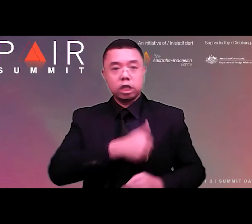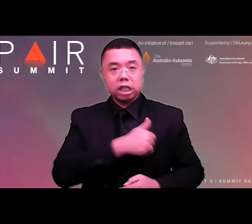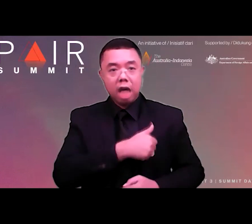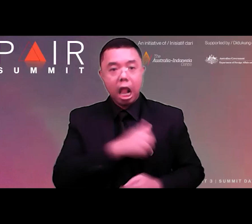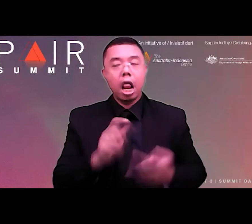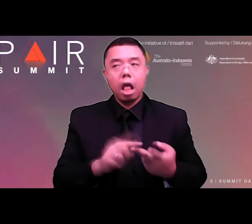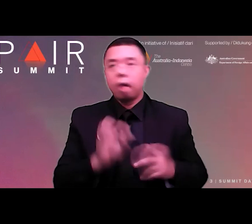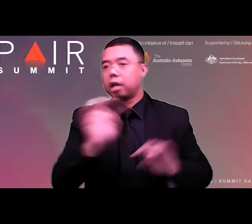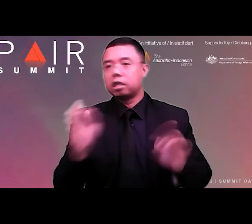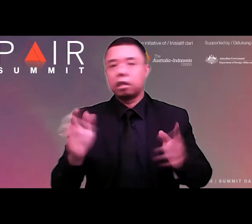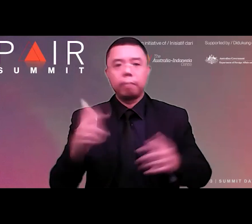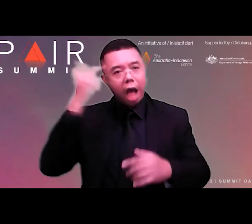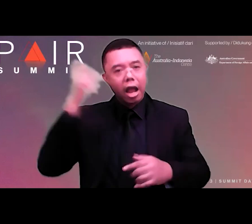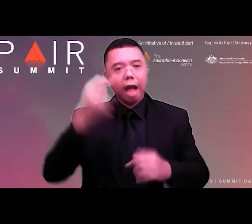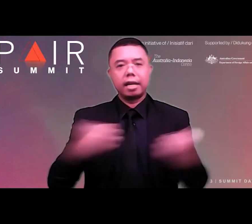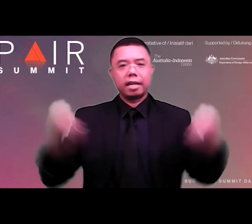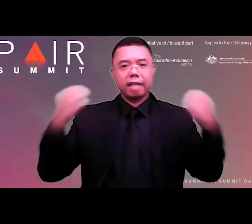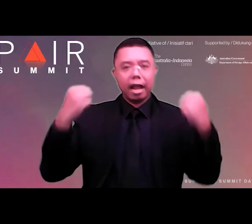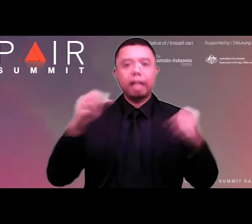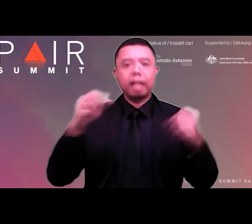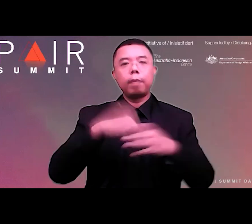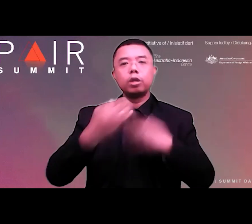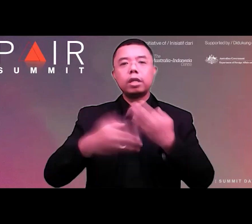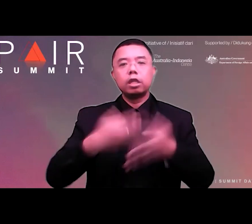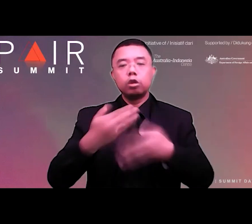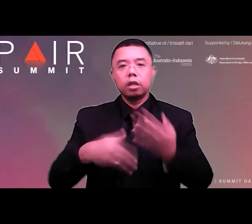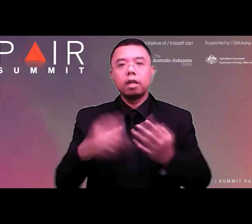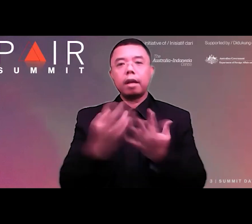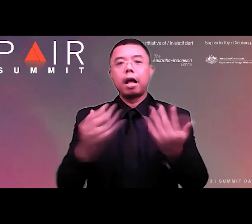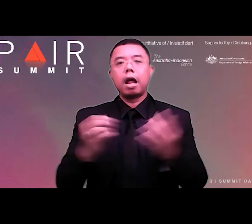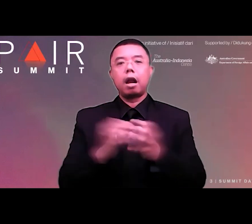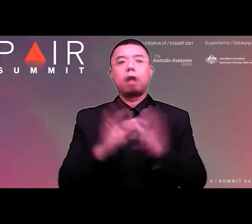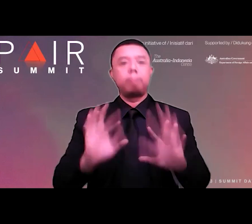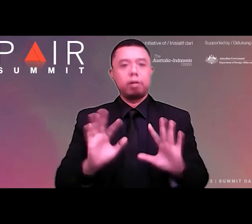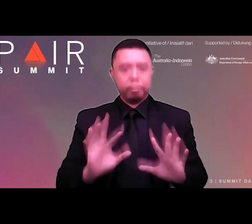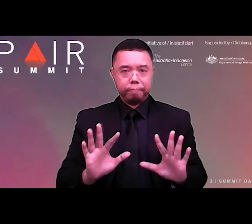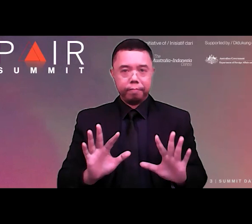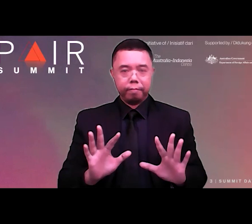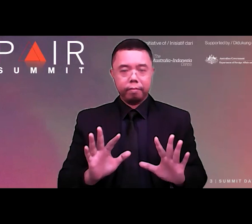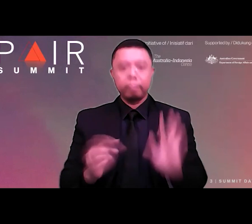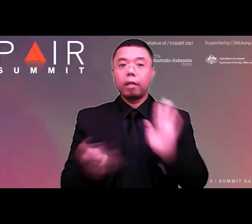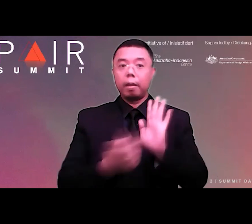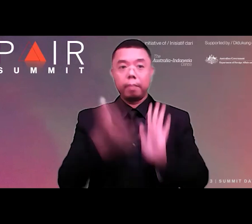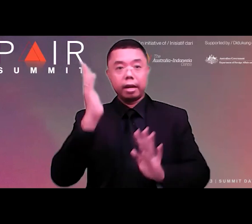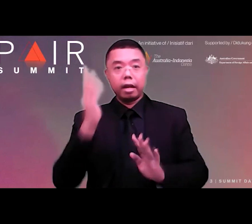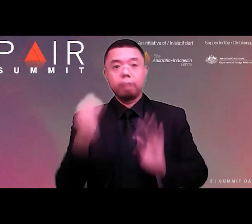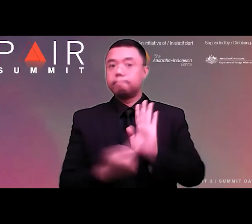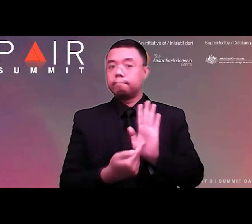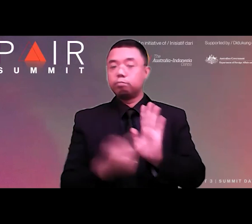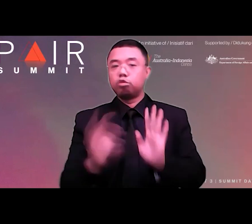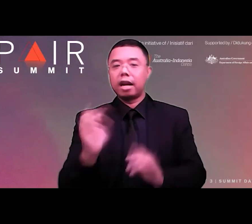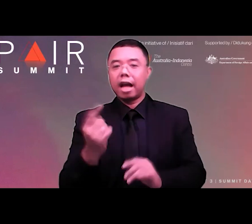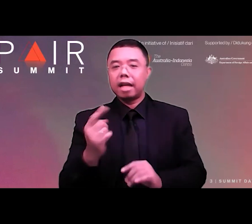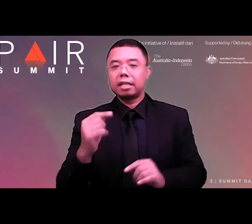and the wider community. These presentations have highlighted not only the scale of challenges that COVID-19